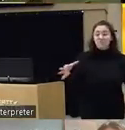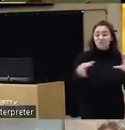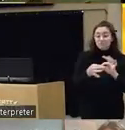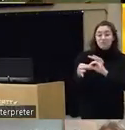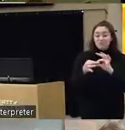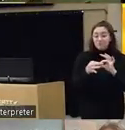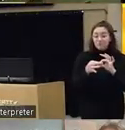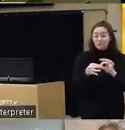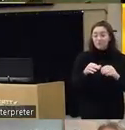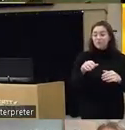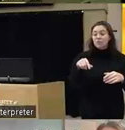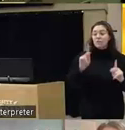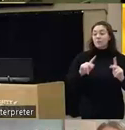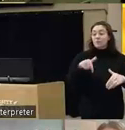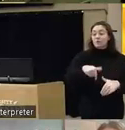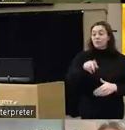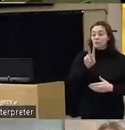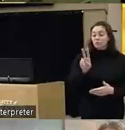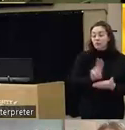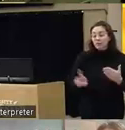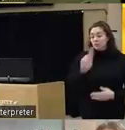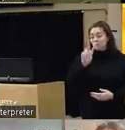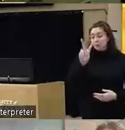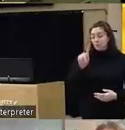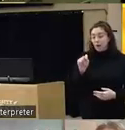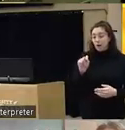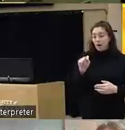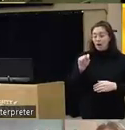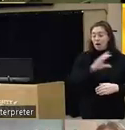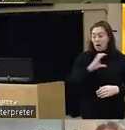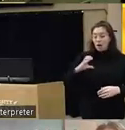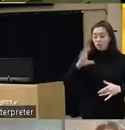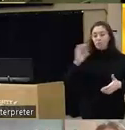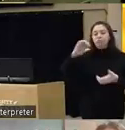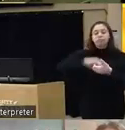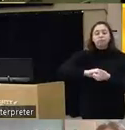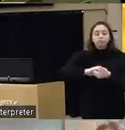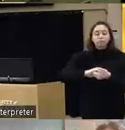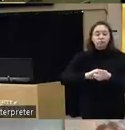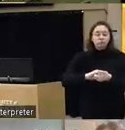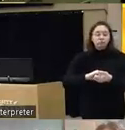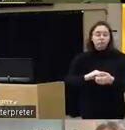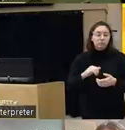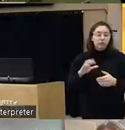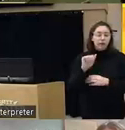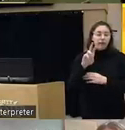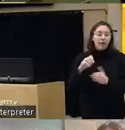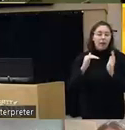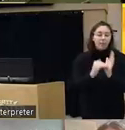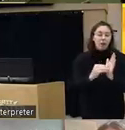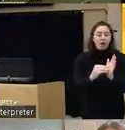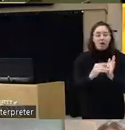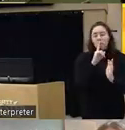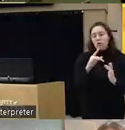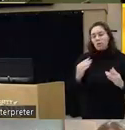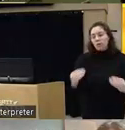our University of Vermont e-consult work, which is also part of our collaborative care model. So appreciative to be here